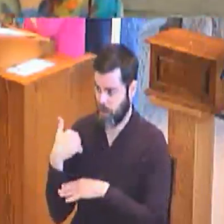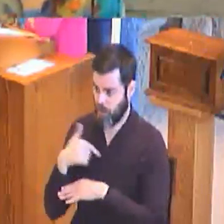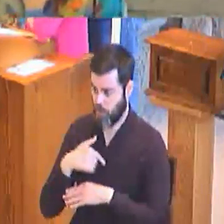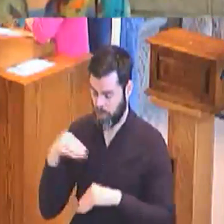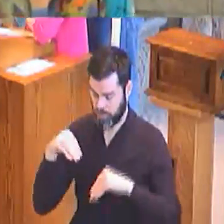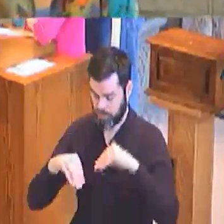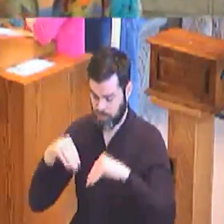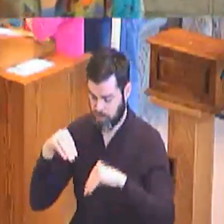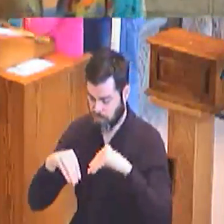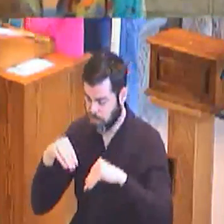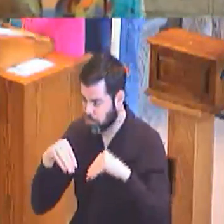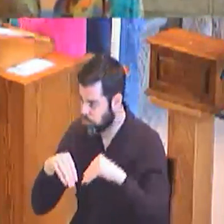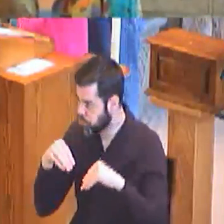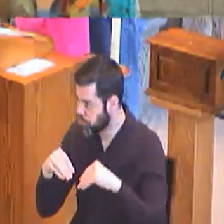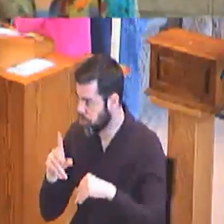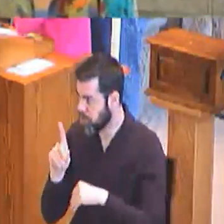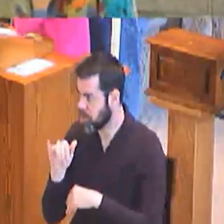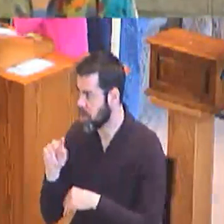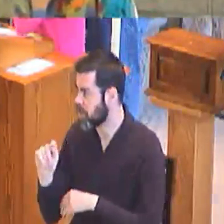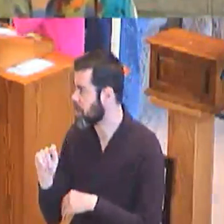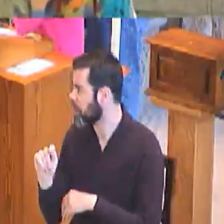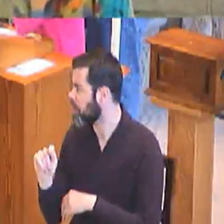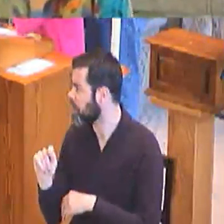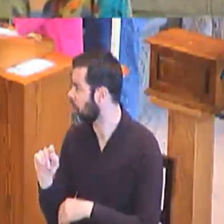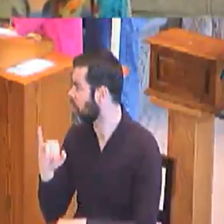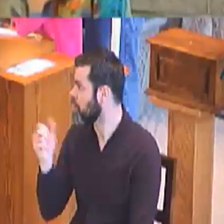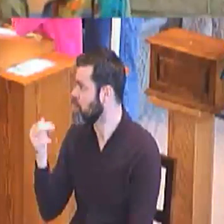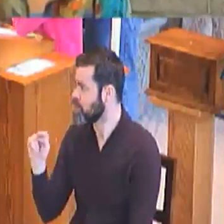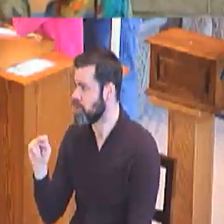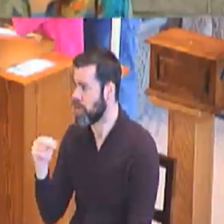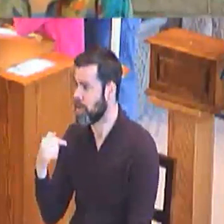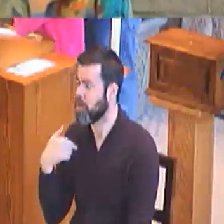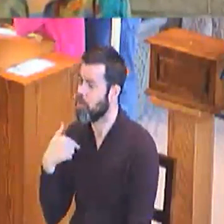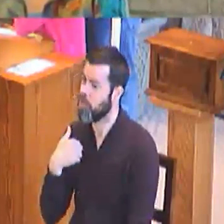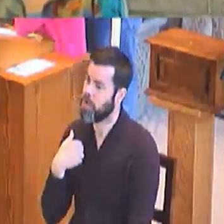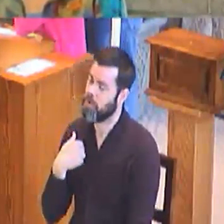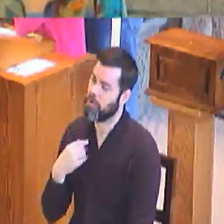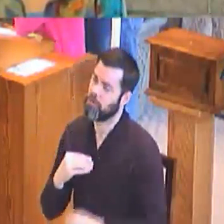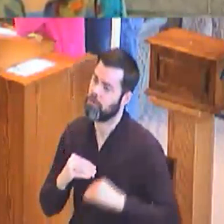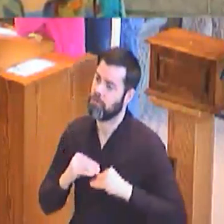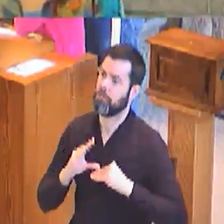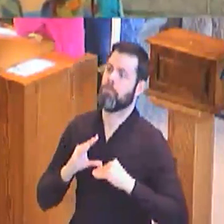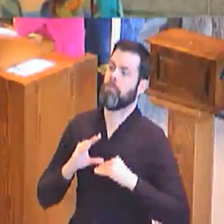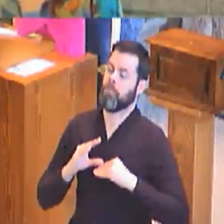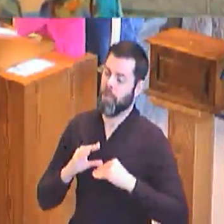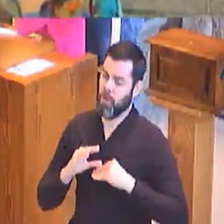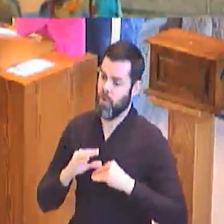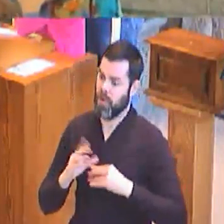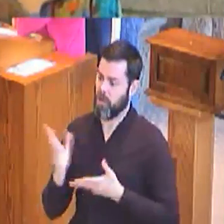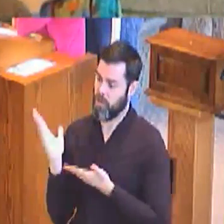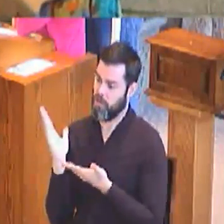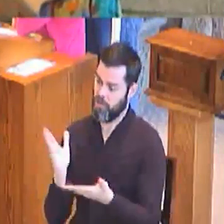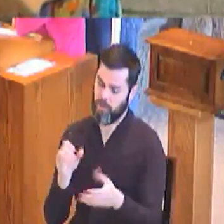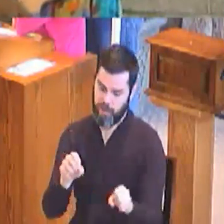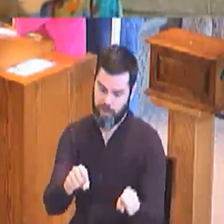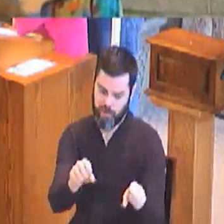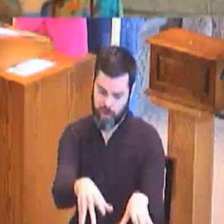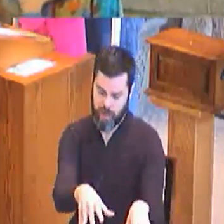And John Sullivan and I had the privilege of dropping those off. And I cannot tell you.